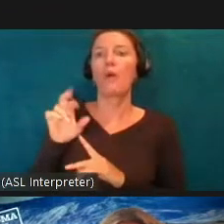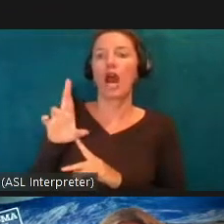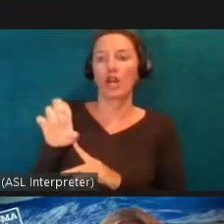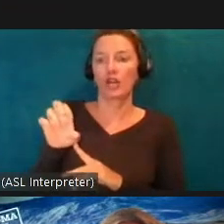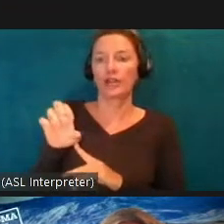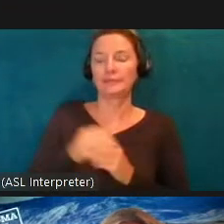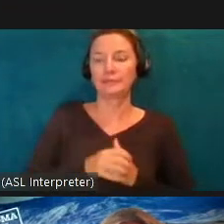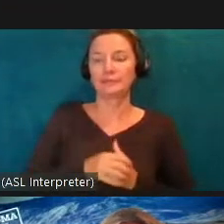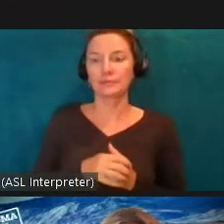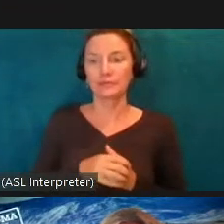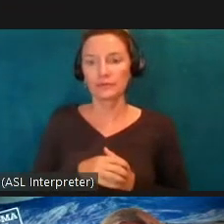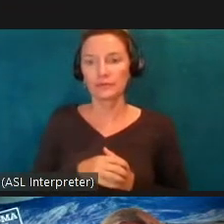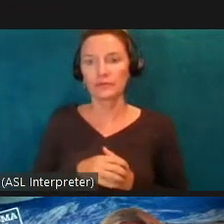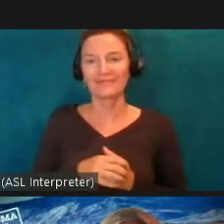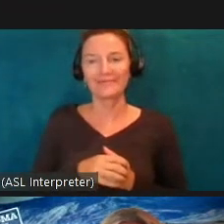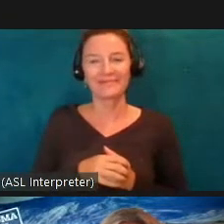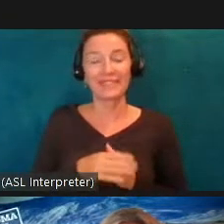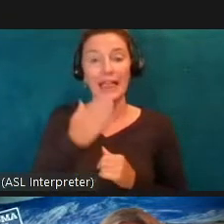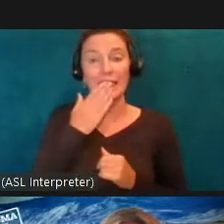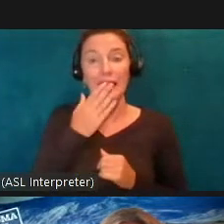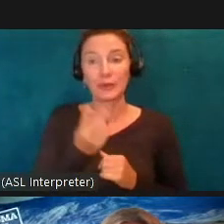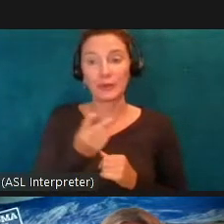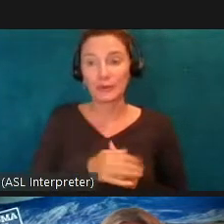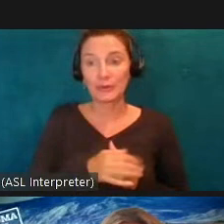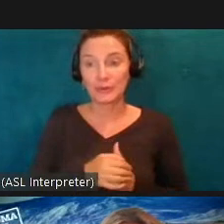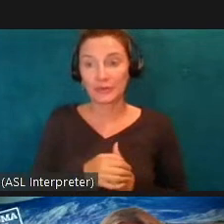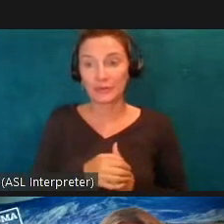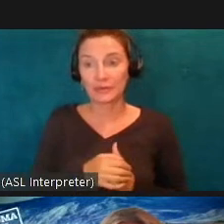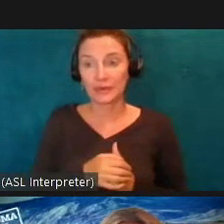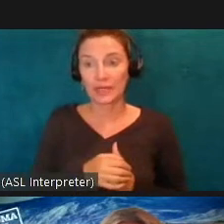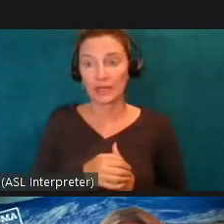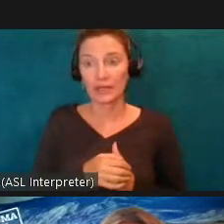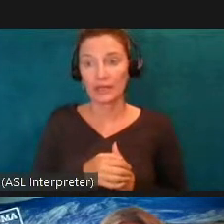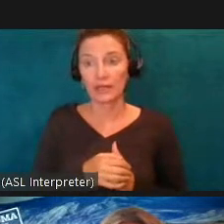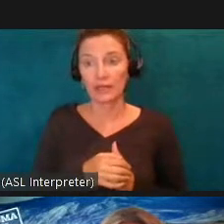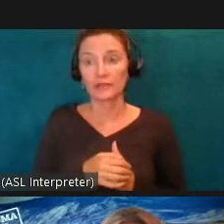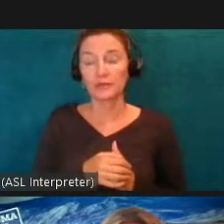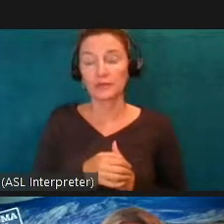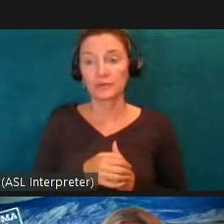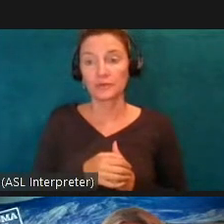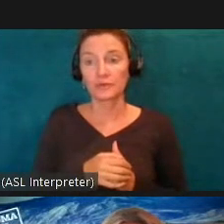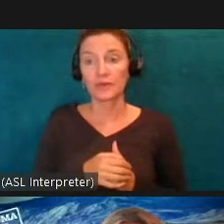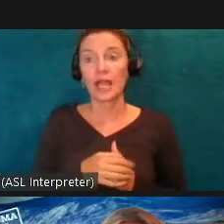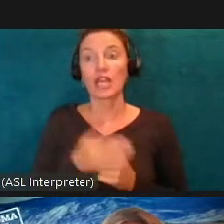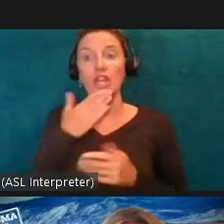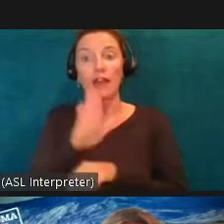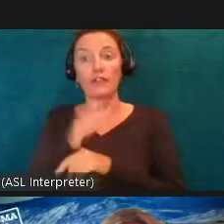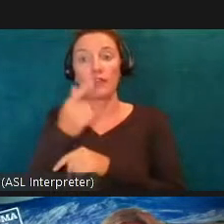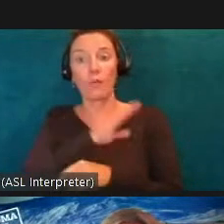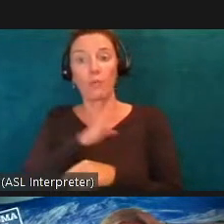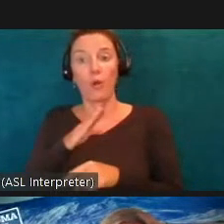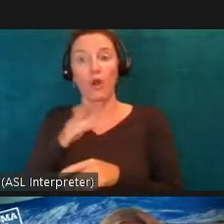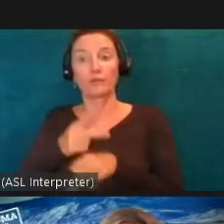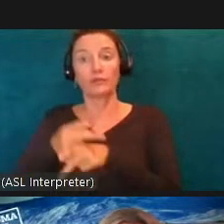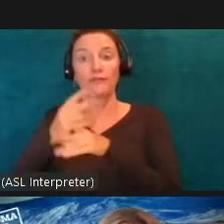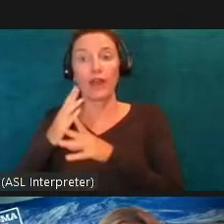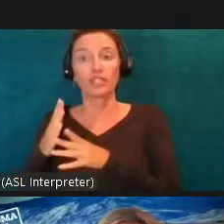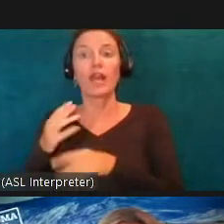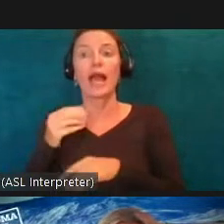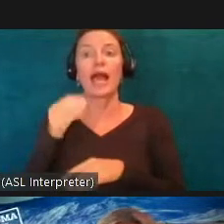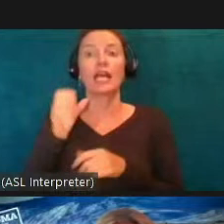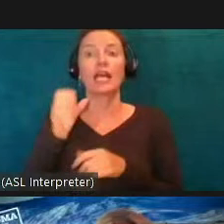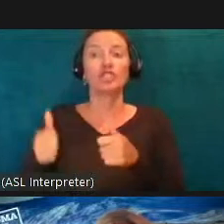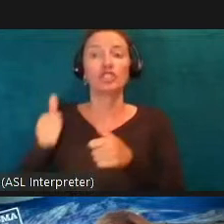Mr. Golks and Congressman Thompson. Good afternoon. Assemblywoman Aguiar-Curry, good afternoon to the Board of Supervisors, and of course, Chief